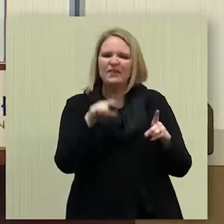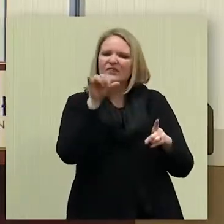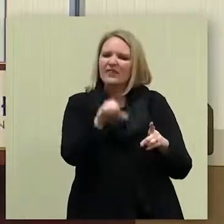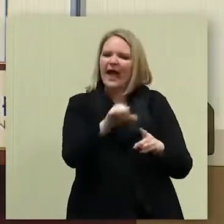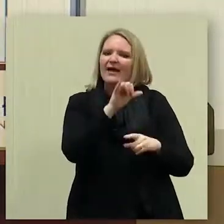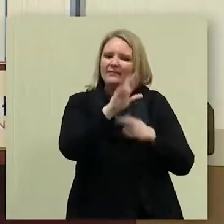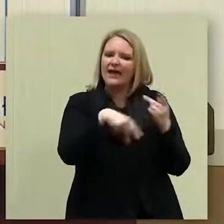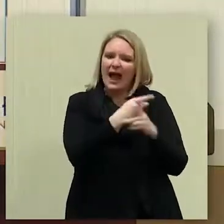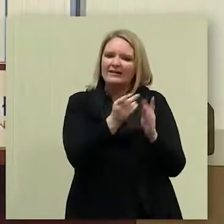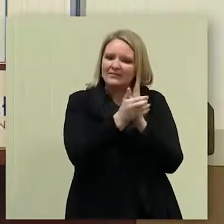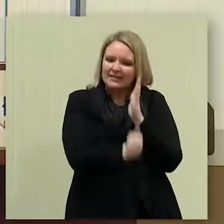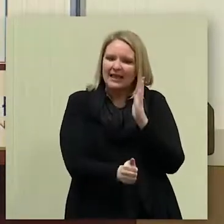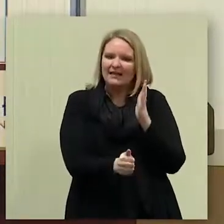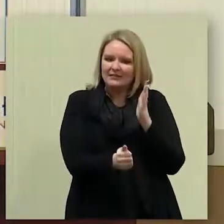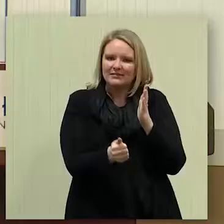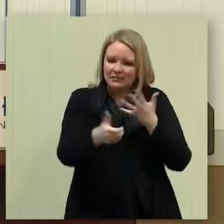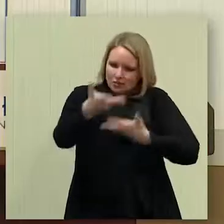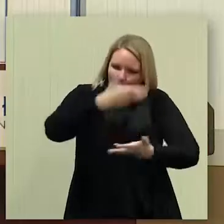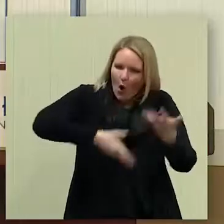kind of skills that